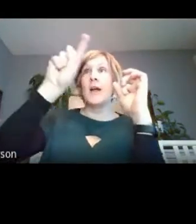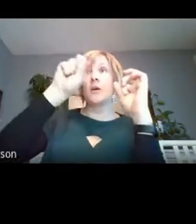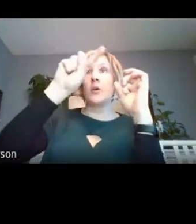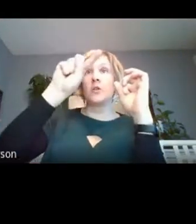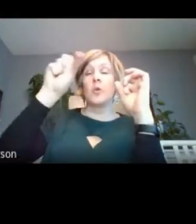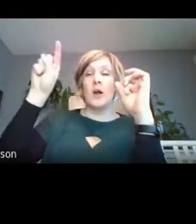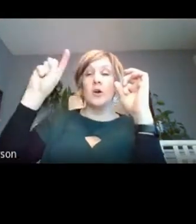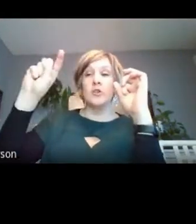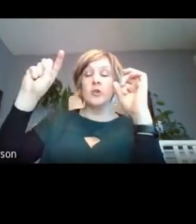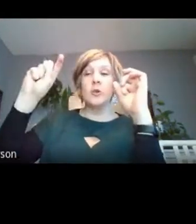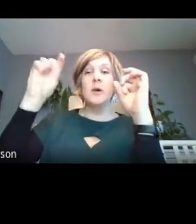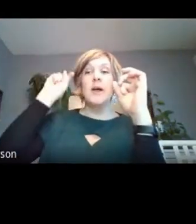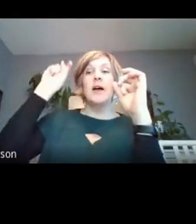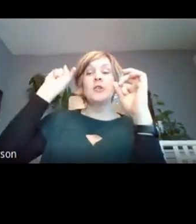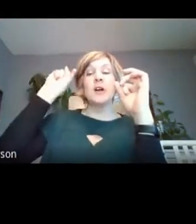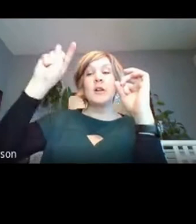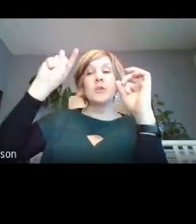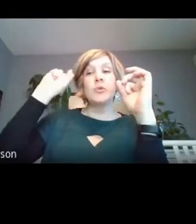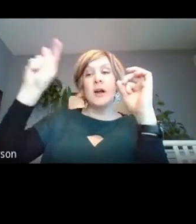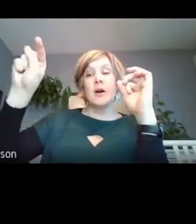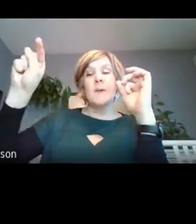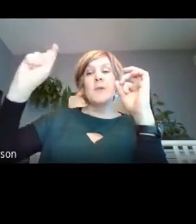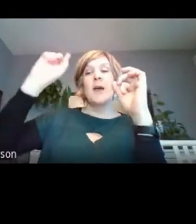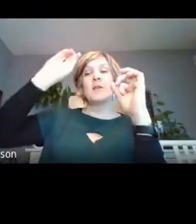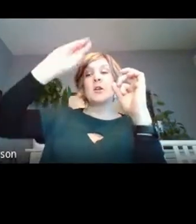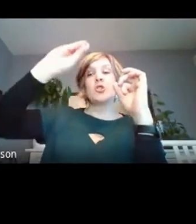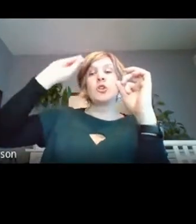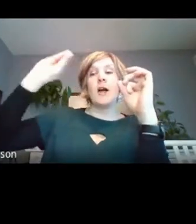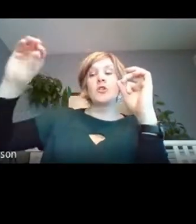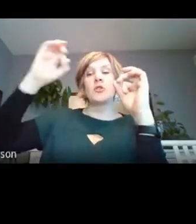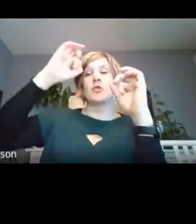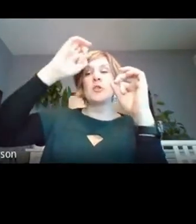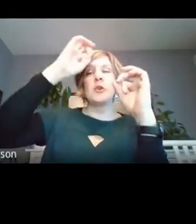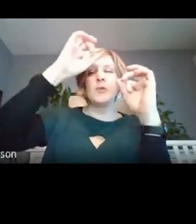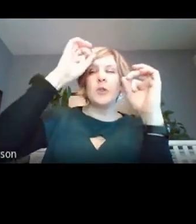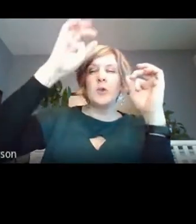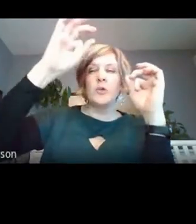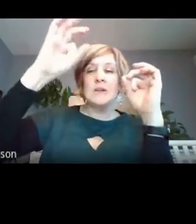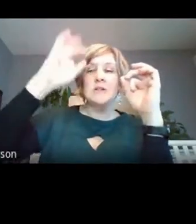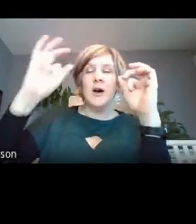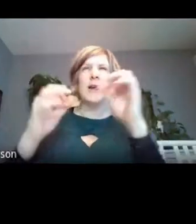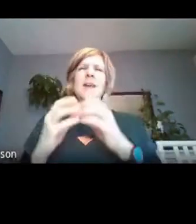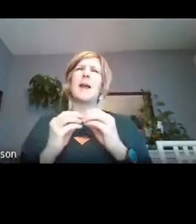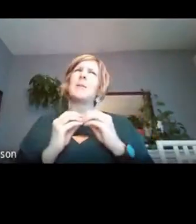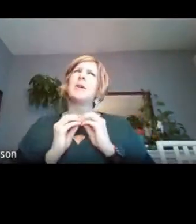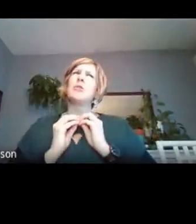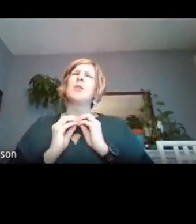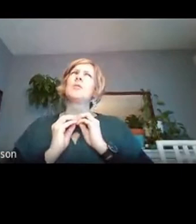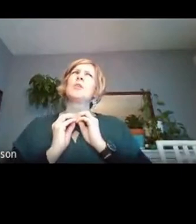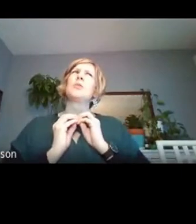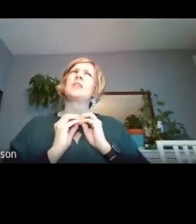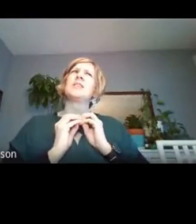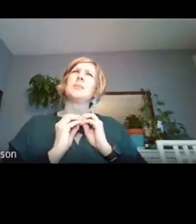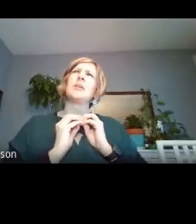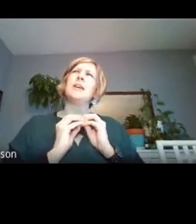triangle square circle and you're going to click through there and it's going to guide you so you're just looking for the little green dot again i'm not sure